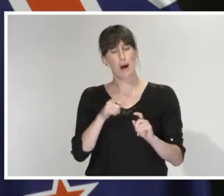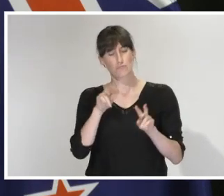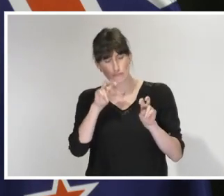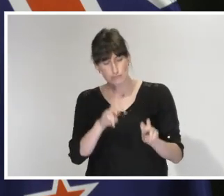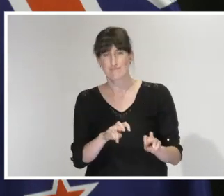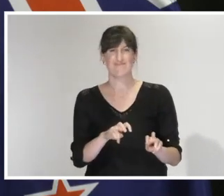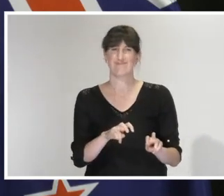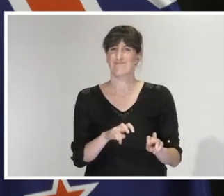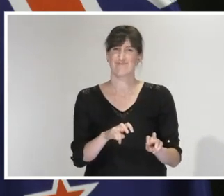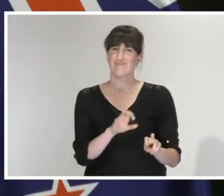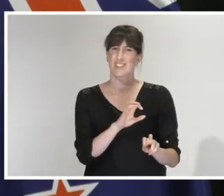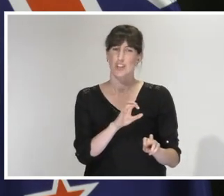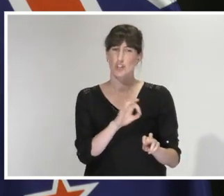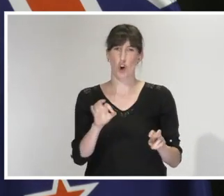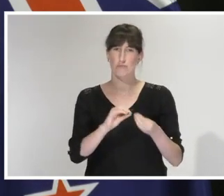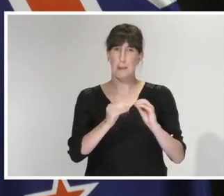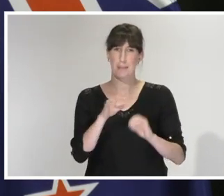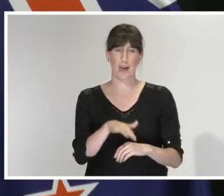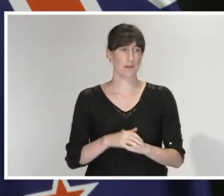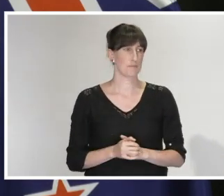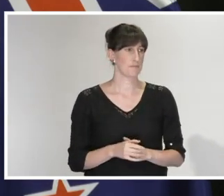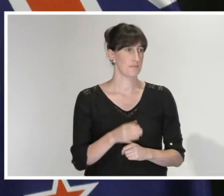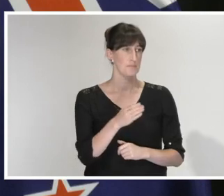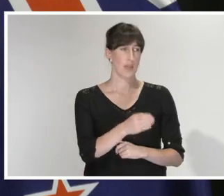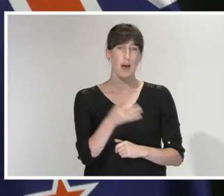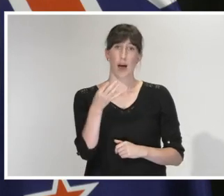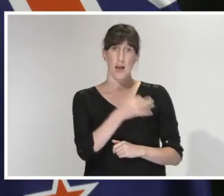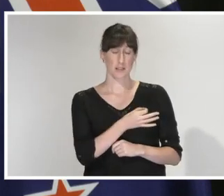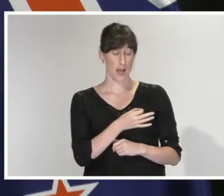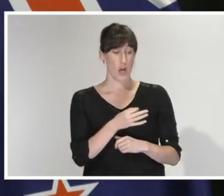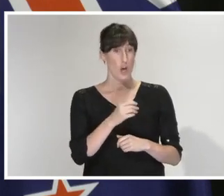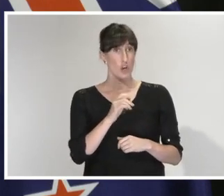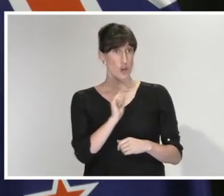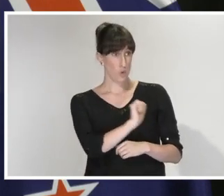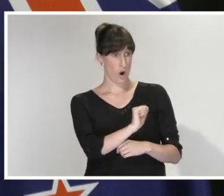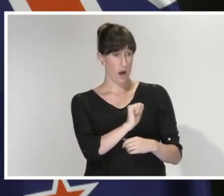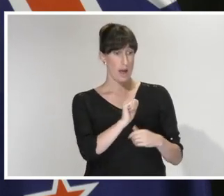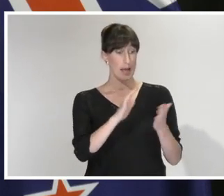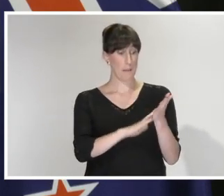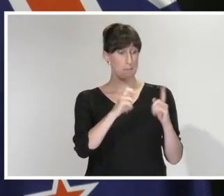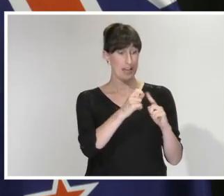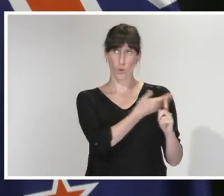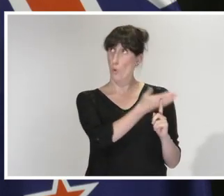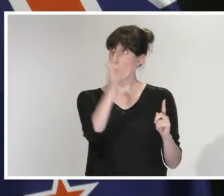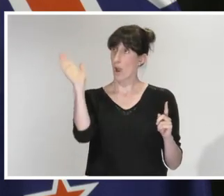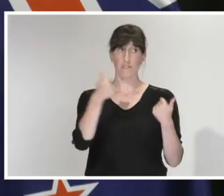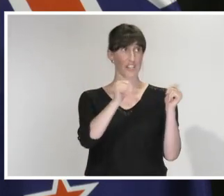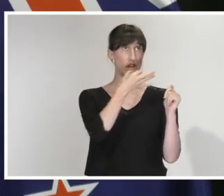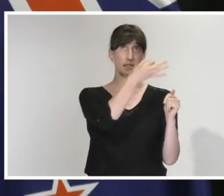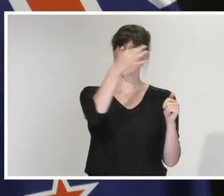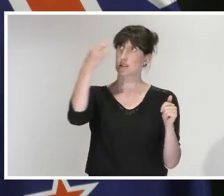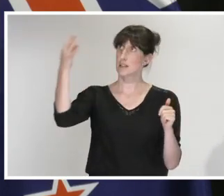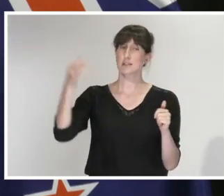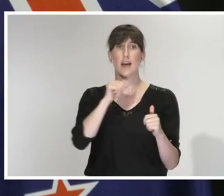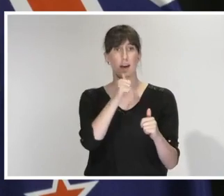Have you checked with all your ministers and all your MPs if they've breached the lockdown rules? No, I haven't, because the lockdown rules are for everyone and